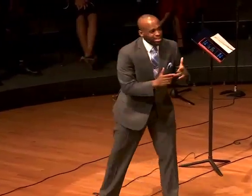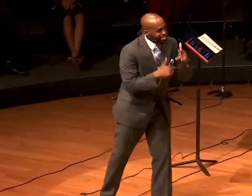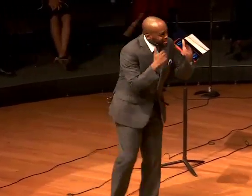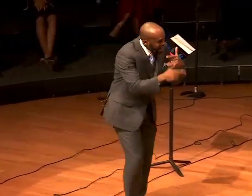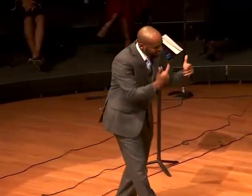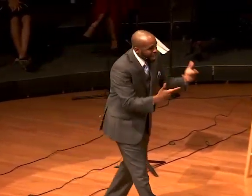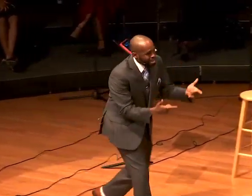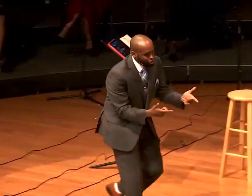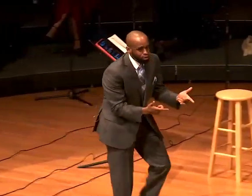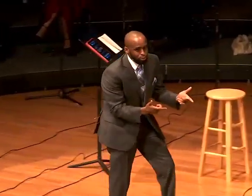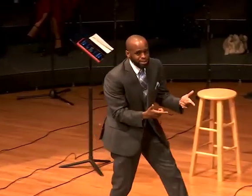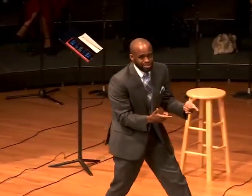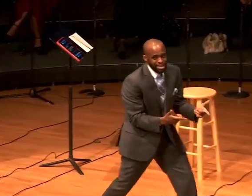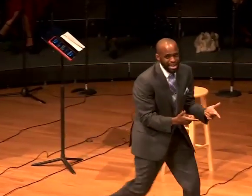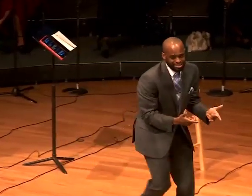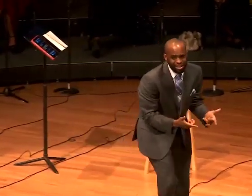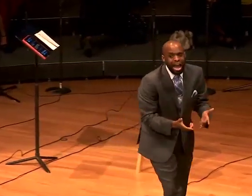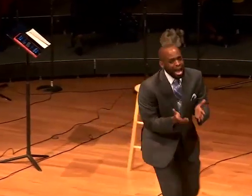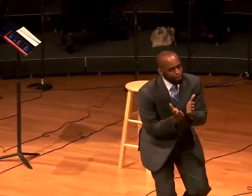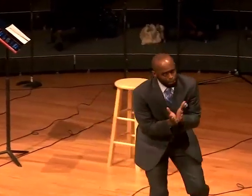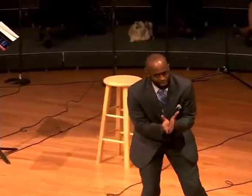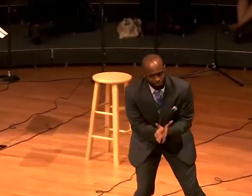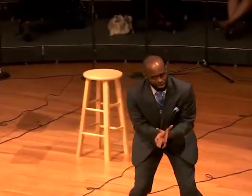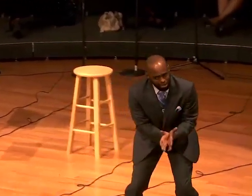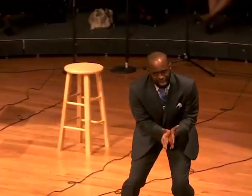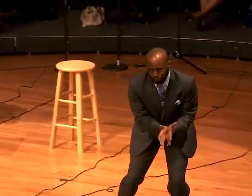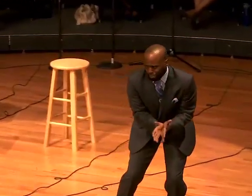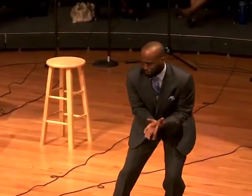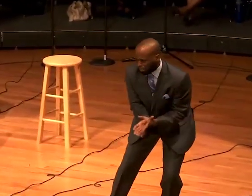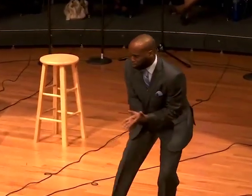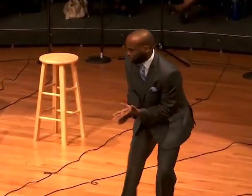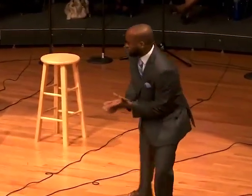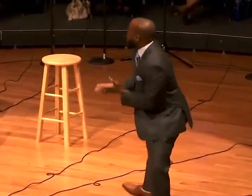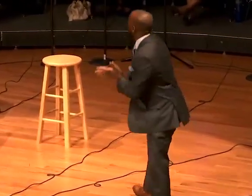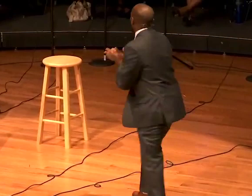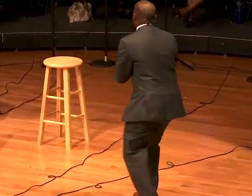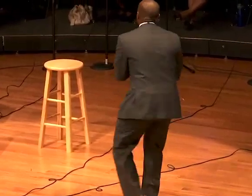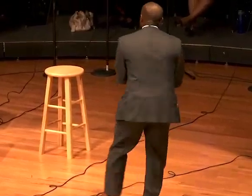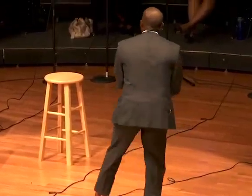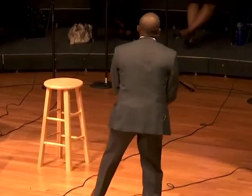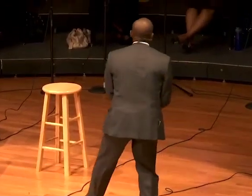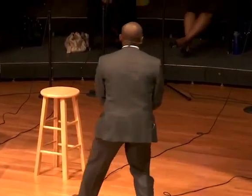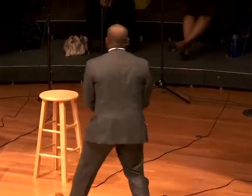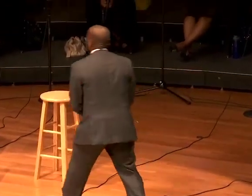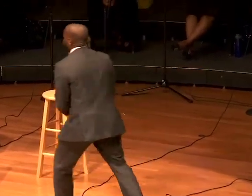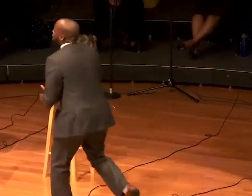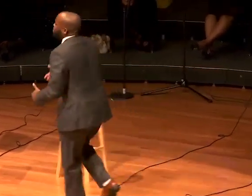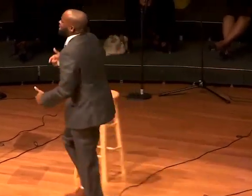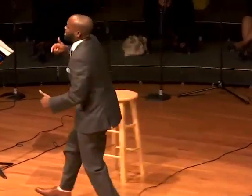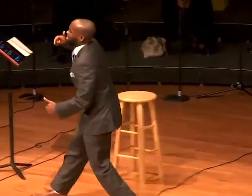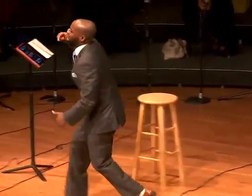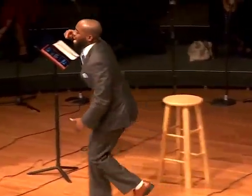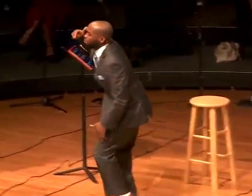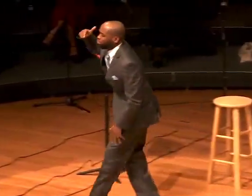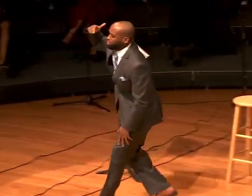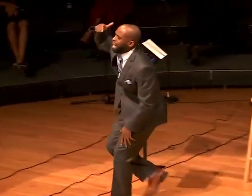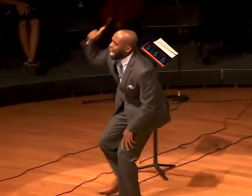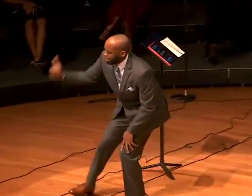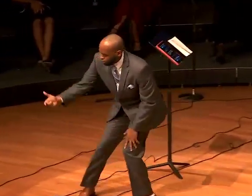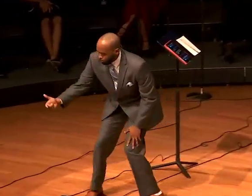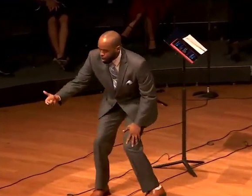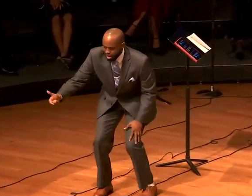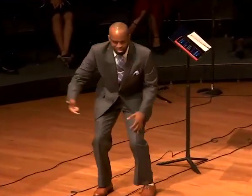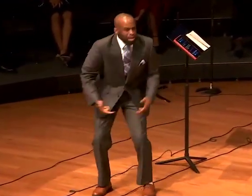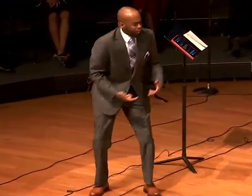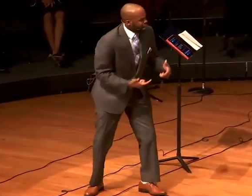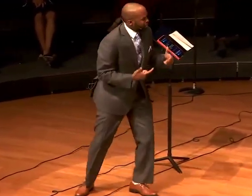Do you need us not to ask you to read the text?" I believe there are a lot of individuals who are getting by in church because they're able to